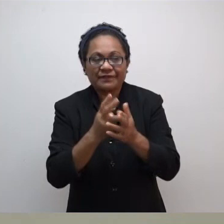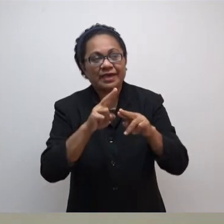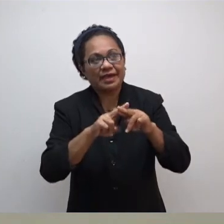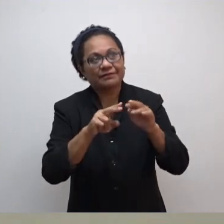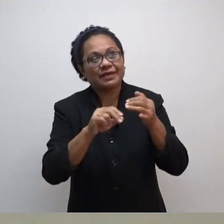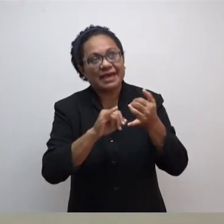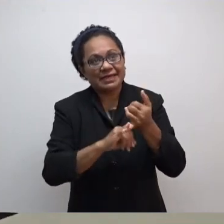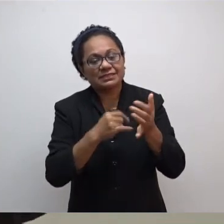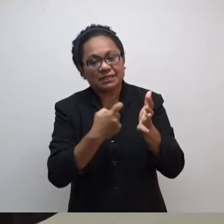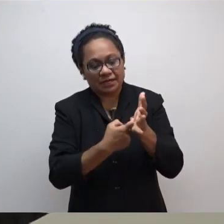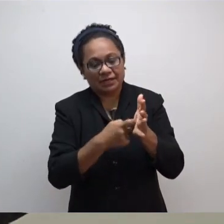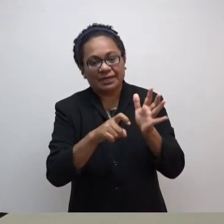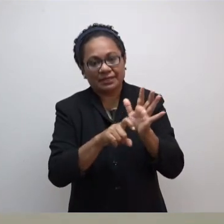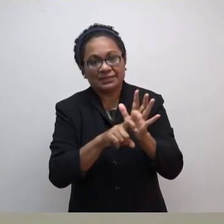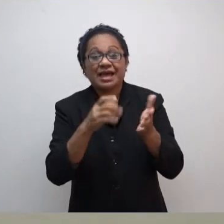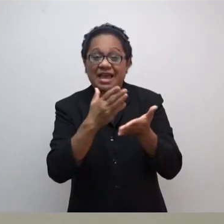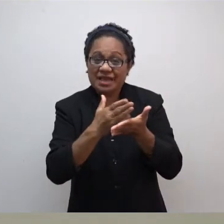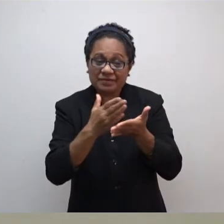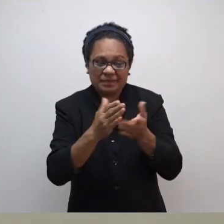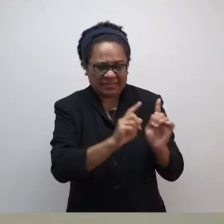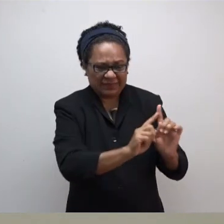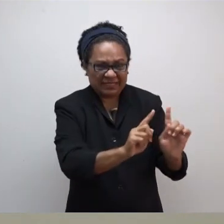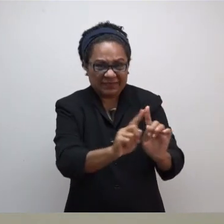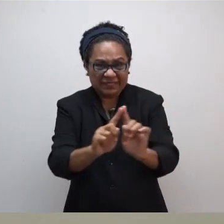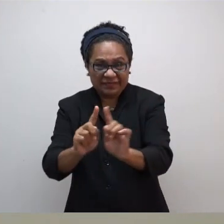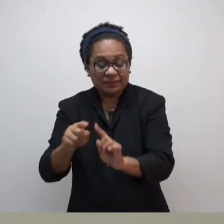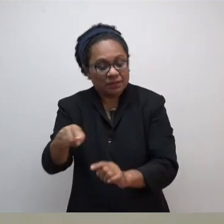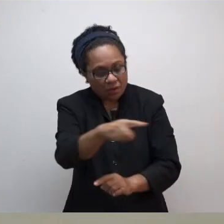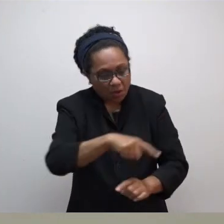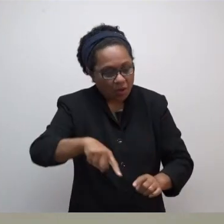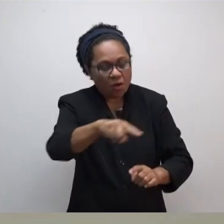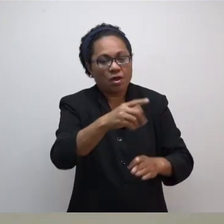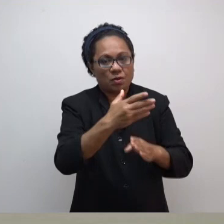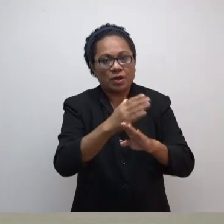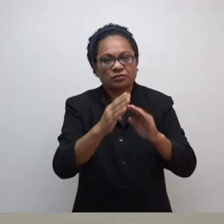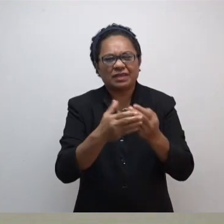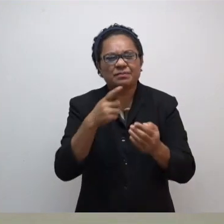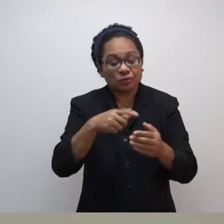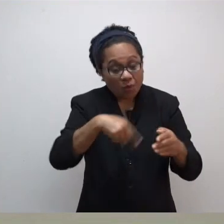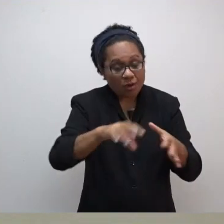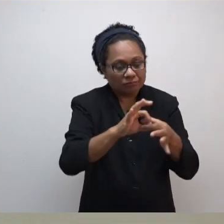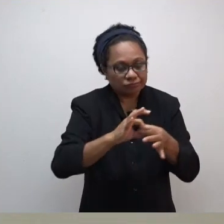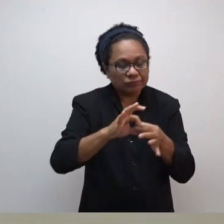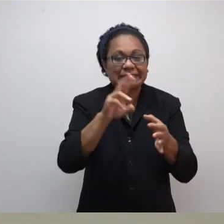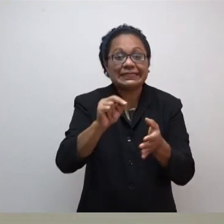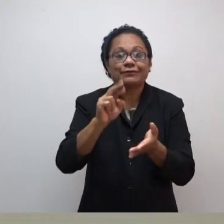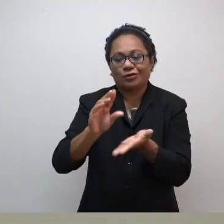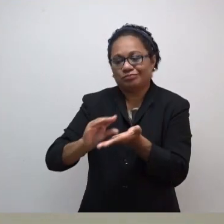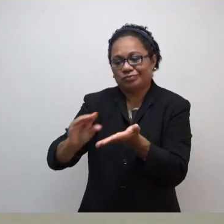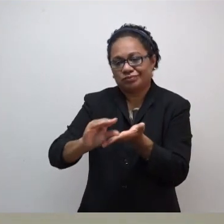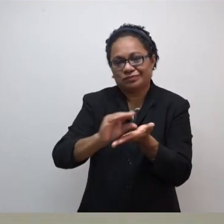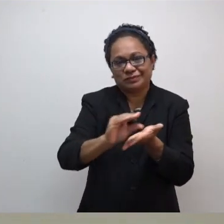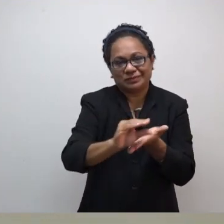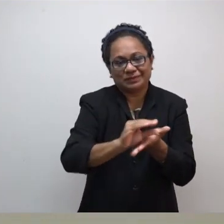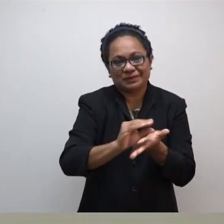FNPF staff, and they have all contributed to ensuring that this is a massive rollout. It's unprecedented. This number of people have never